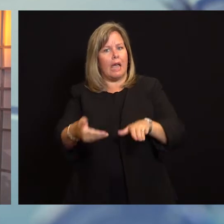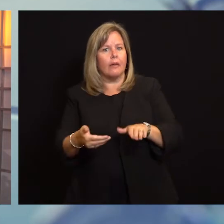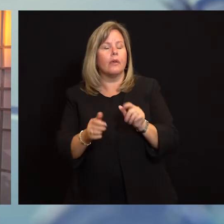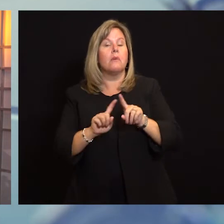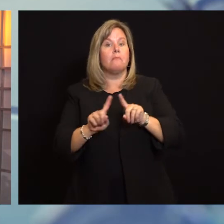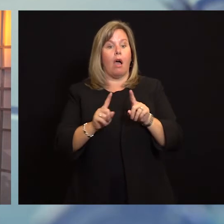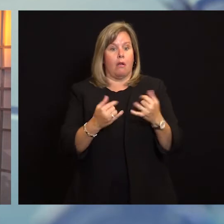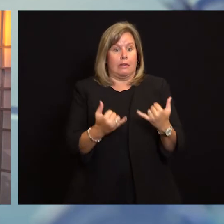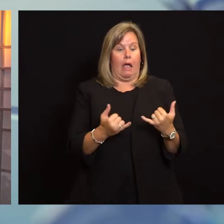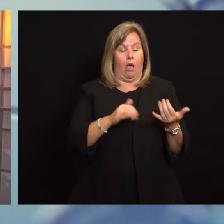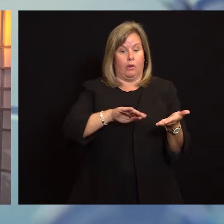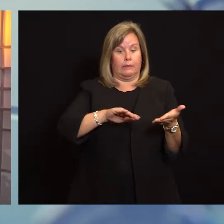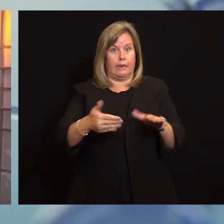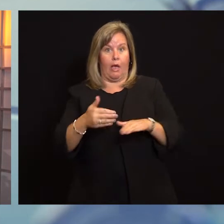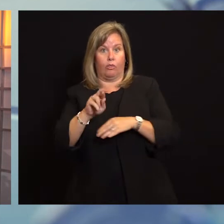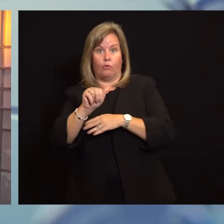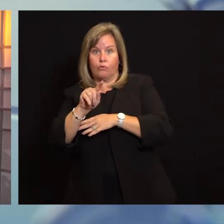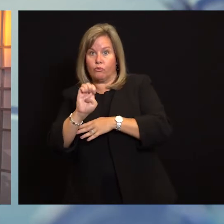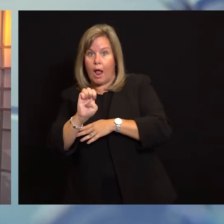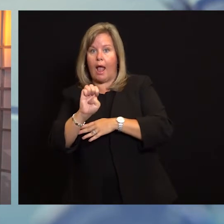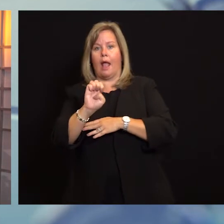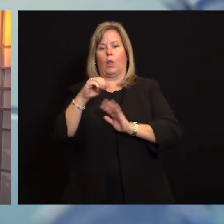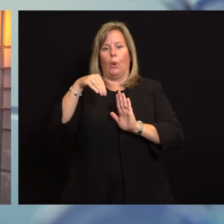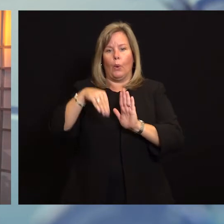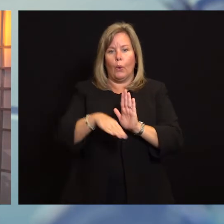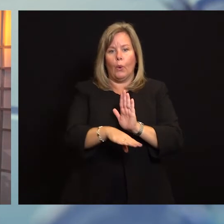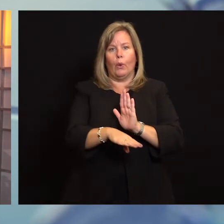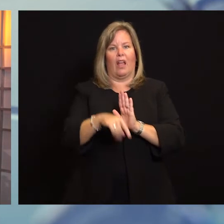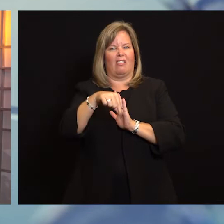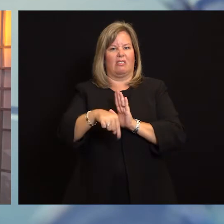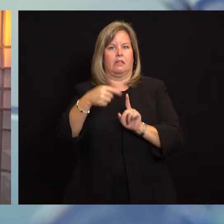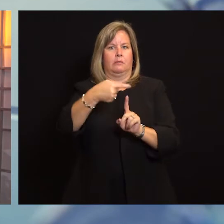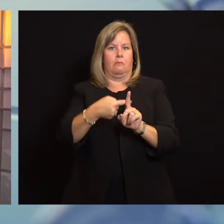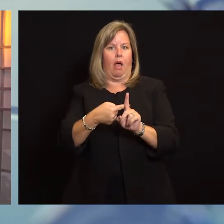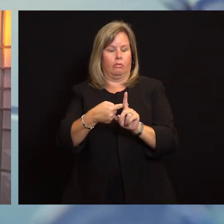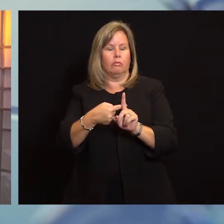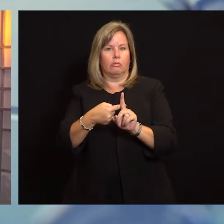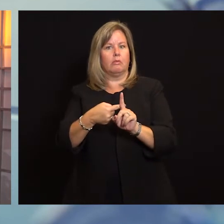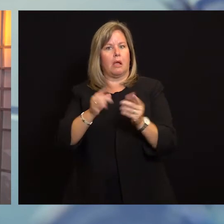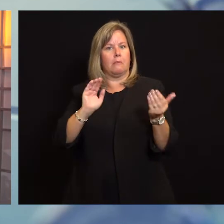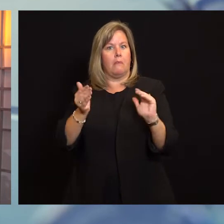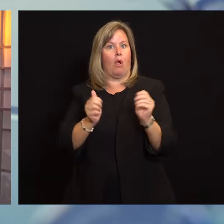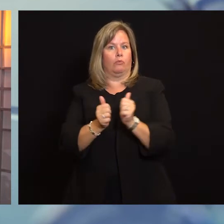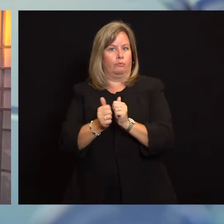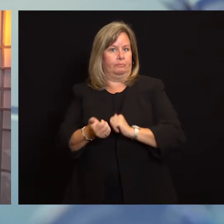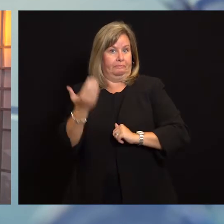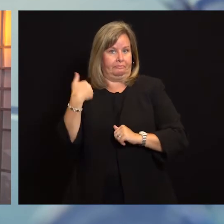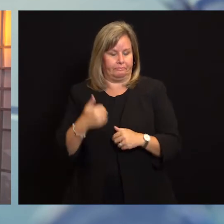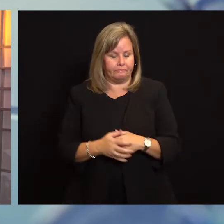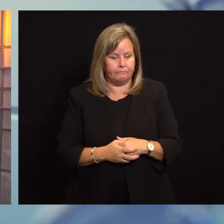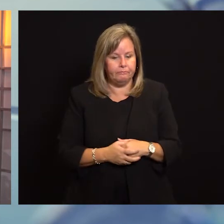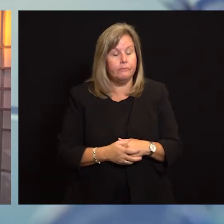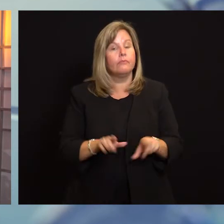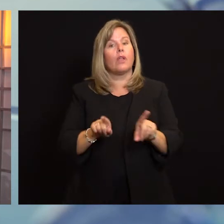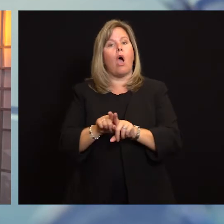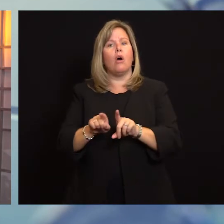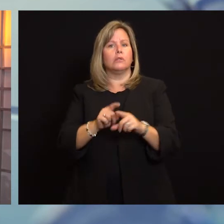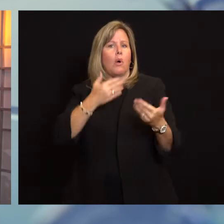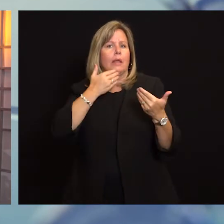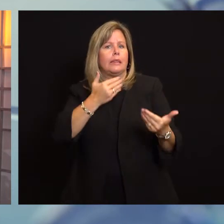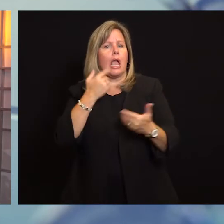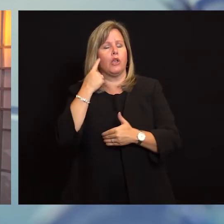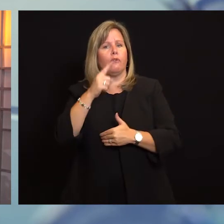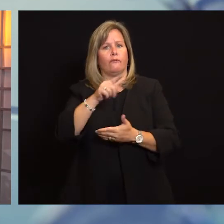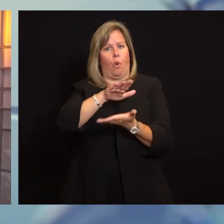rate this month than we've seen in previous months. So that's very positive. I want to say thank you to all of our school administrators